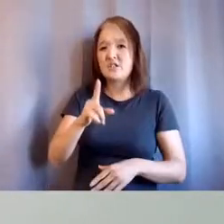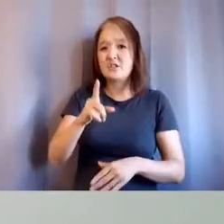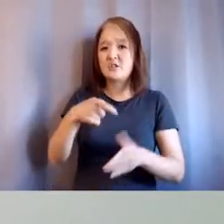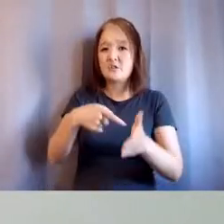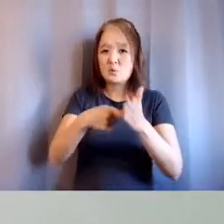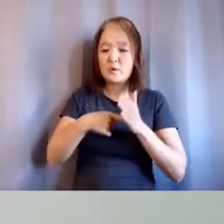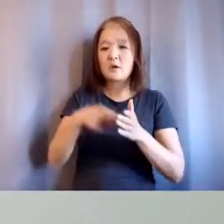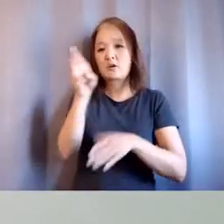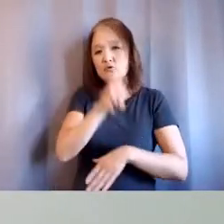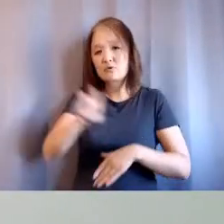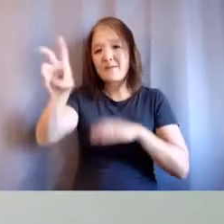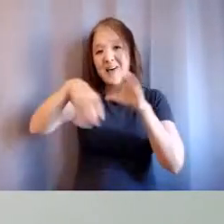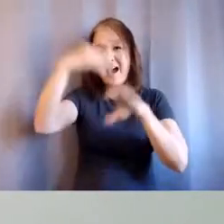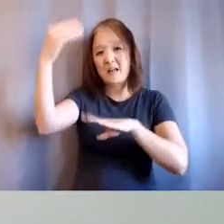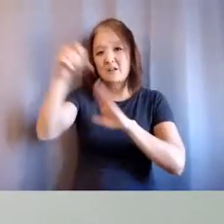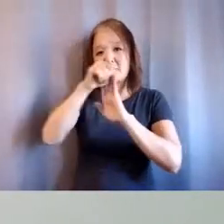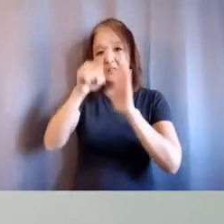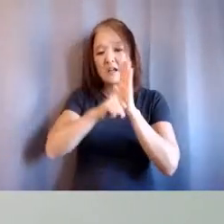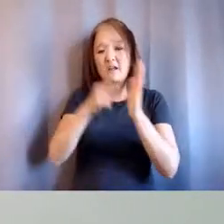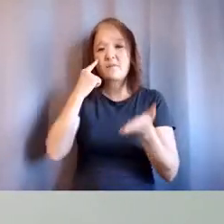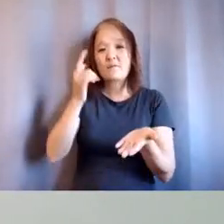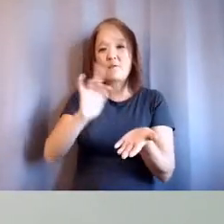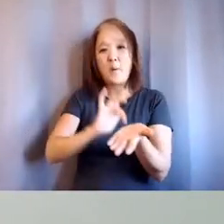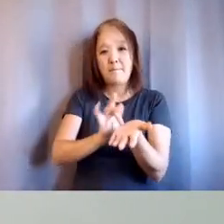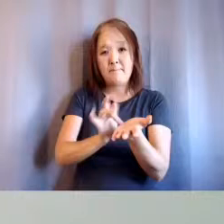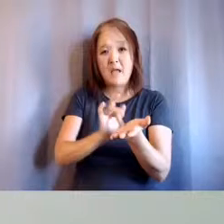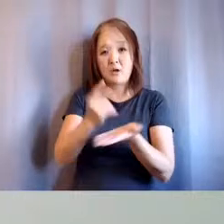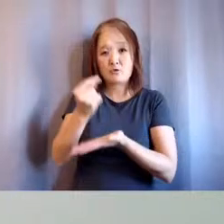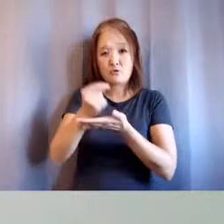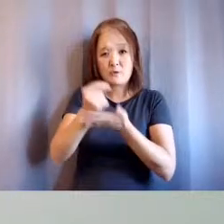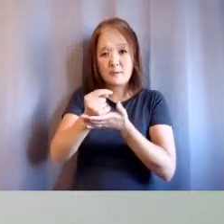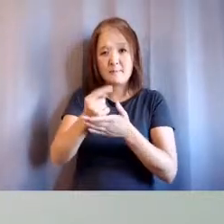for medical treatment over the summer,